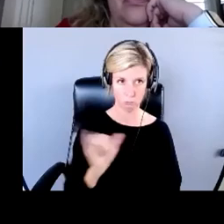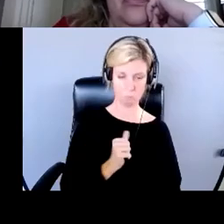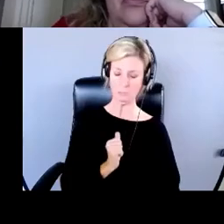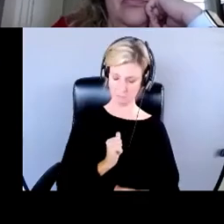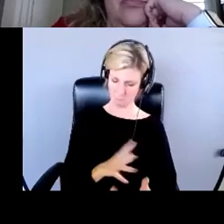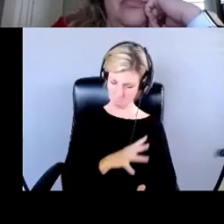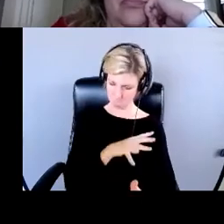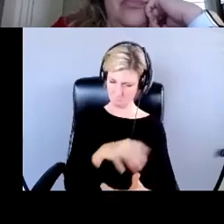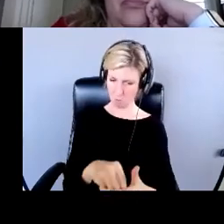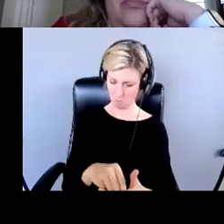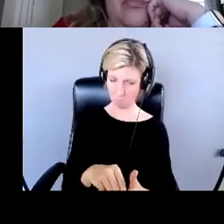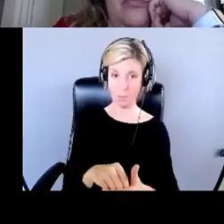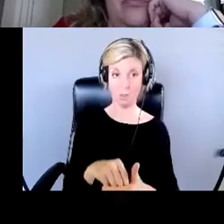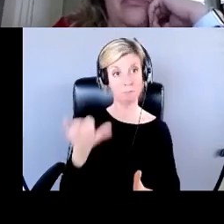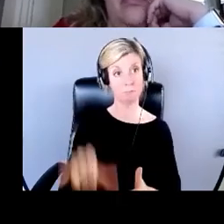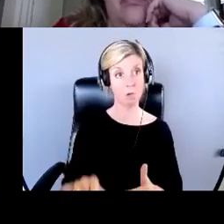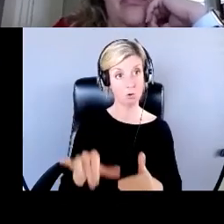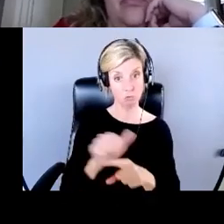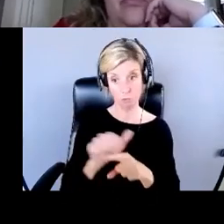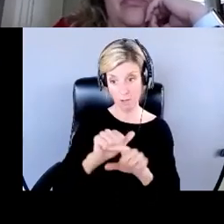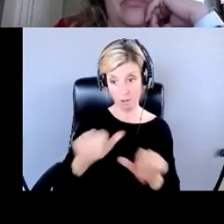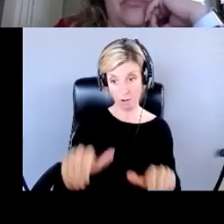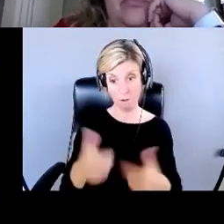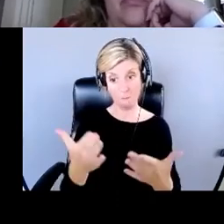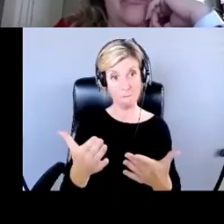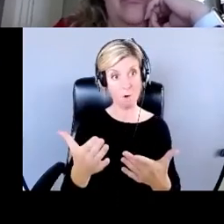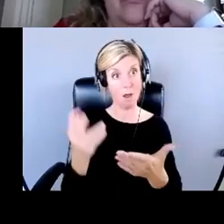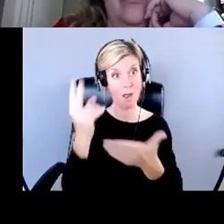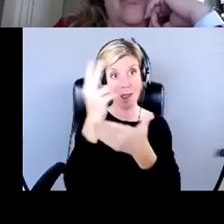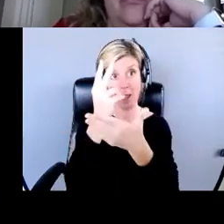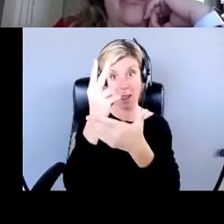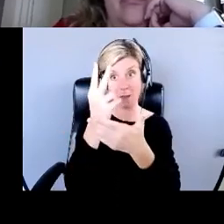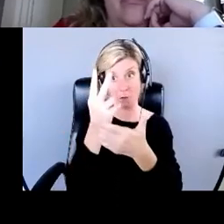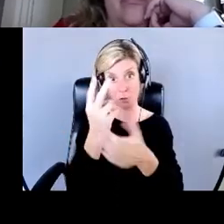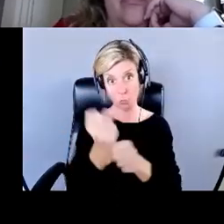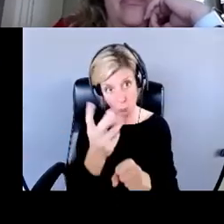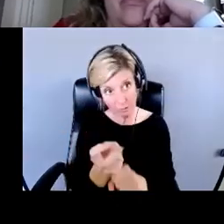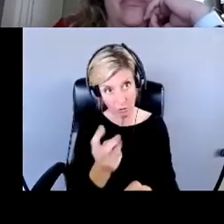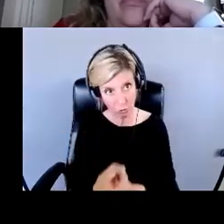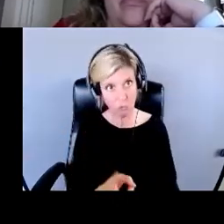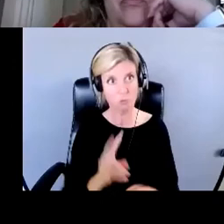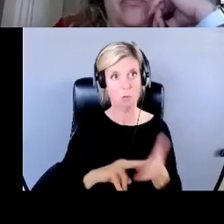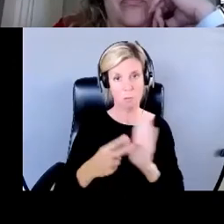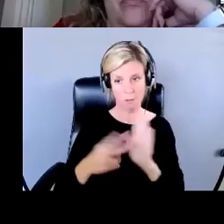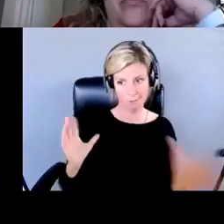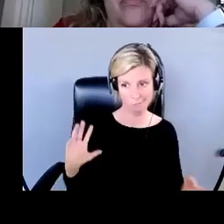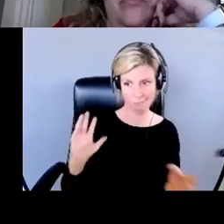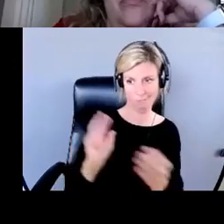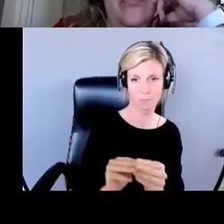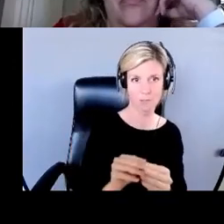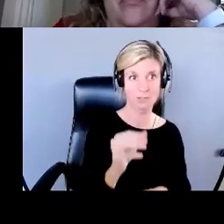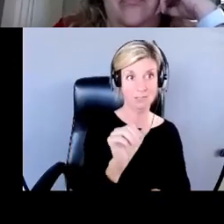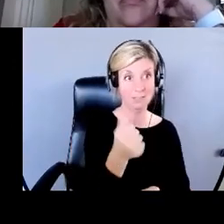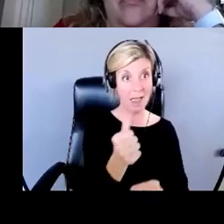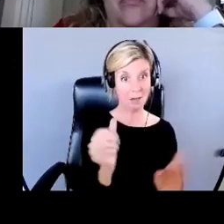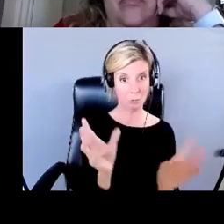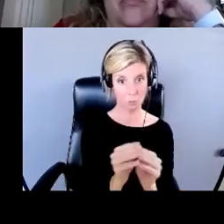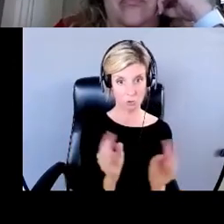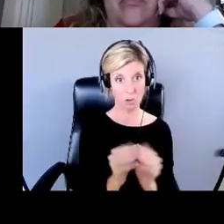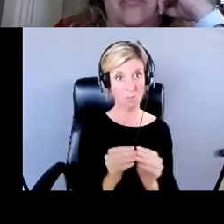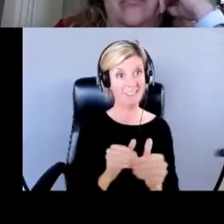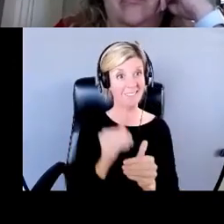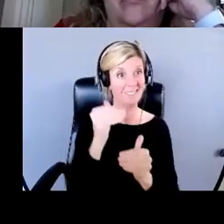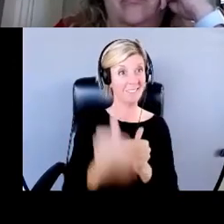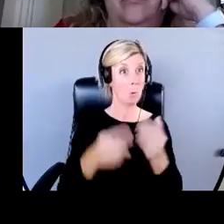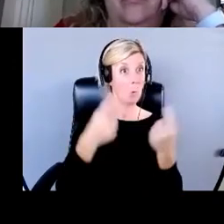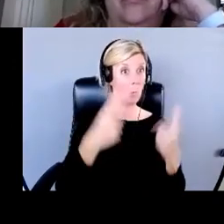trainings every 2 years. So we've had 10 summits, and we have the next one November 1st and 2nd. And I'll put that